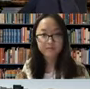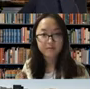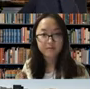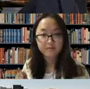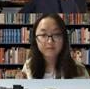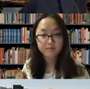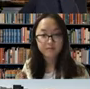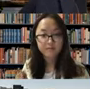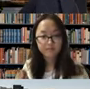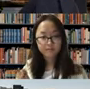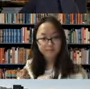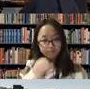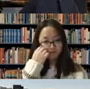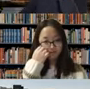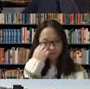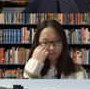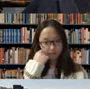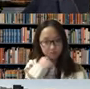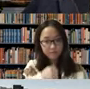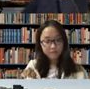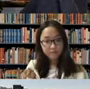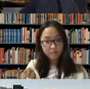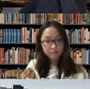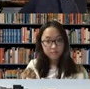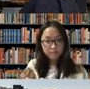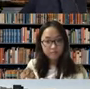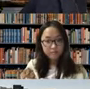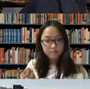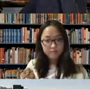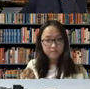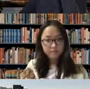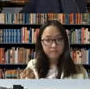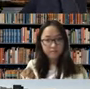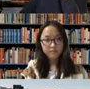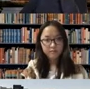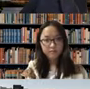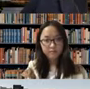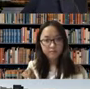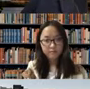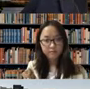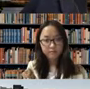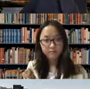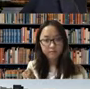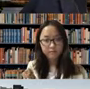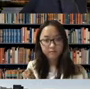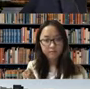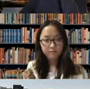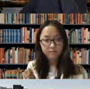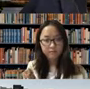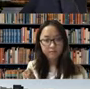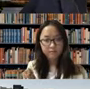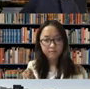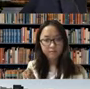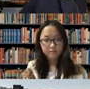about pandemic responses. You have to look at, in some sense, much simpler metrics. But in the